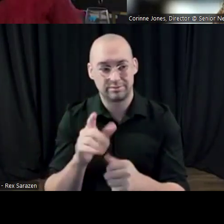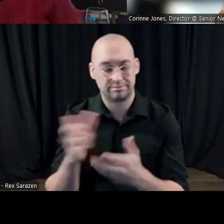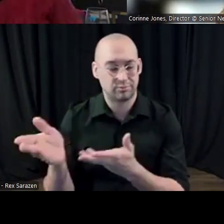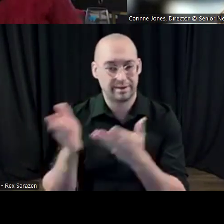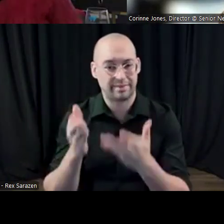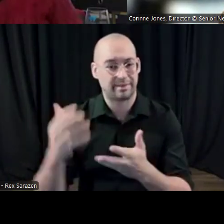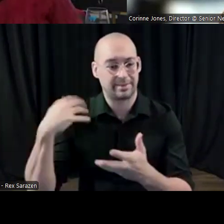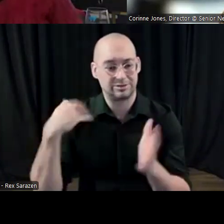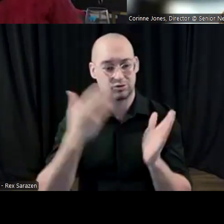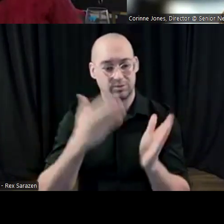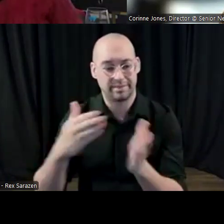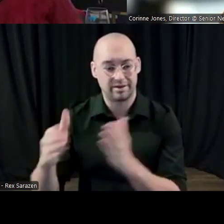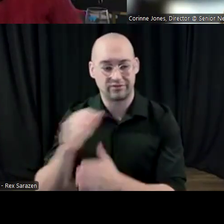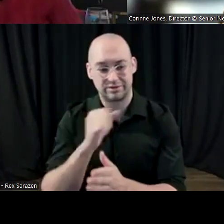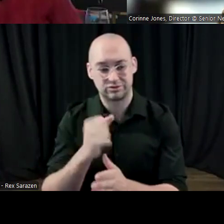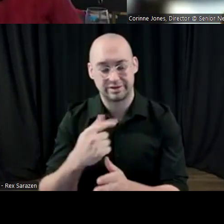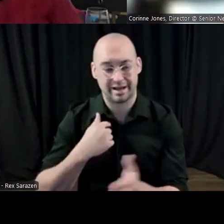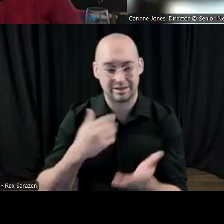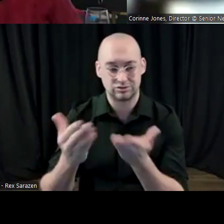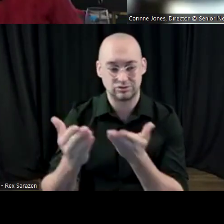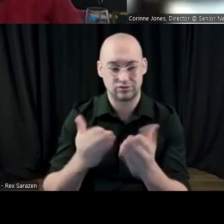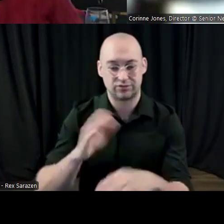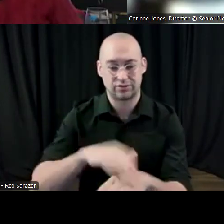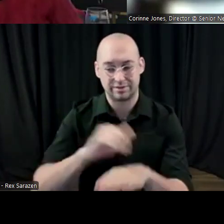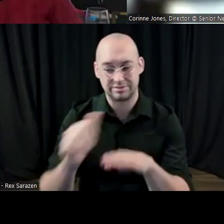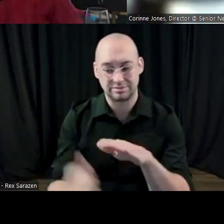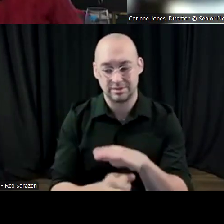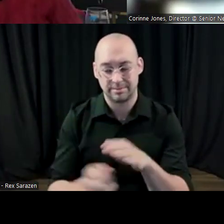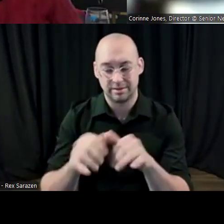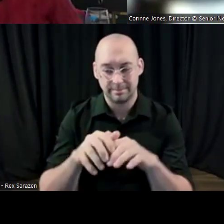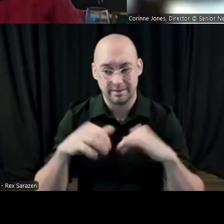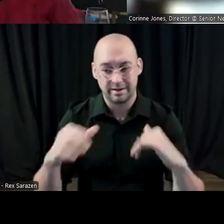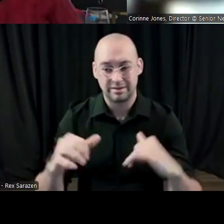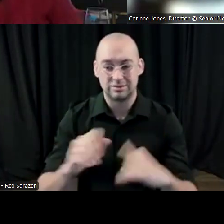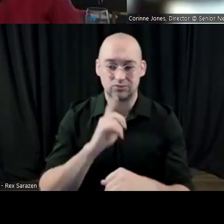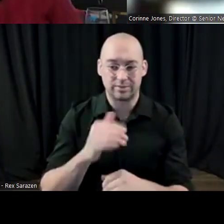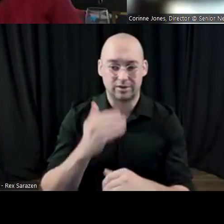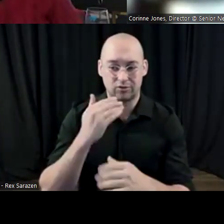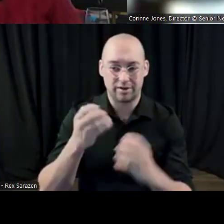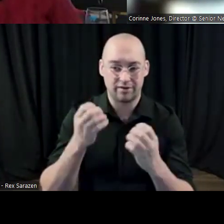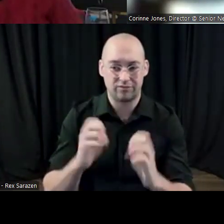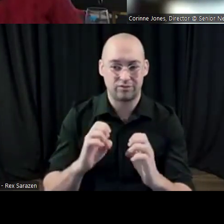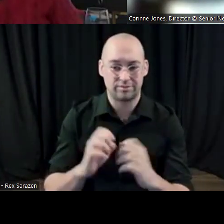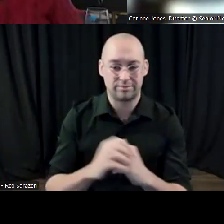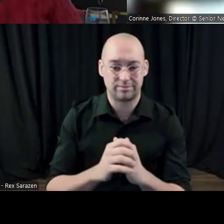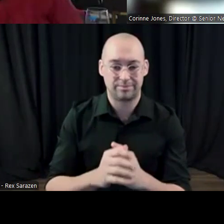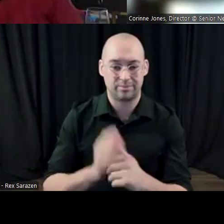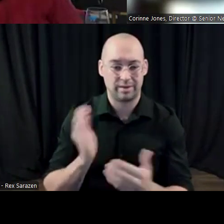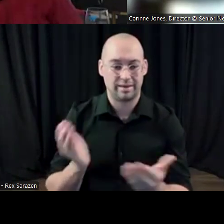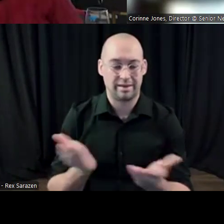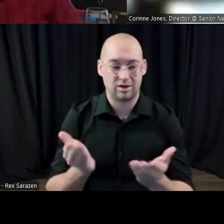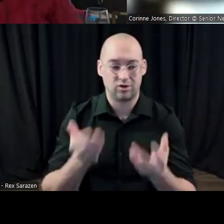aging. I served on the subcommittees. It is a remarkable effort. It was a remarkable effort, and we're here